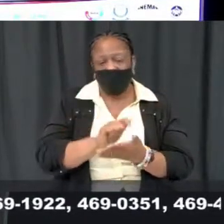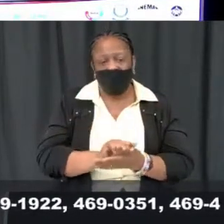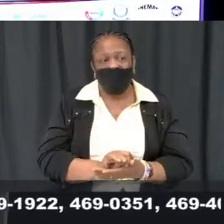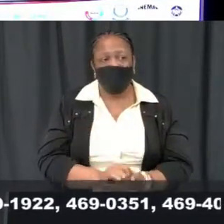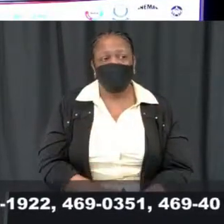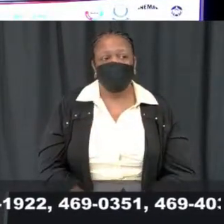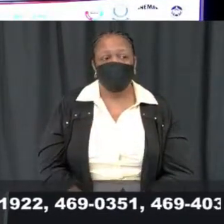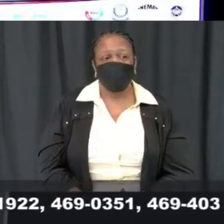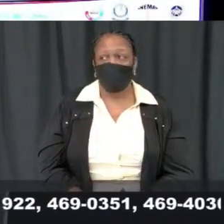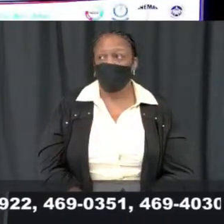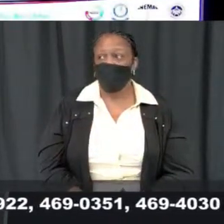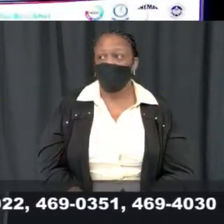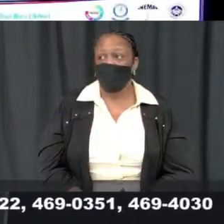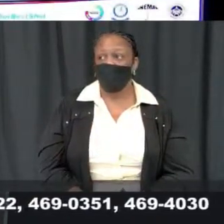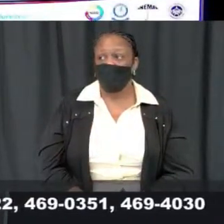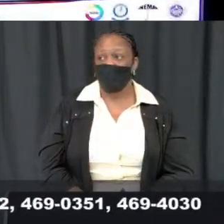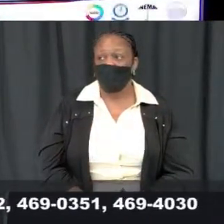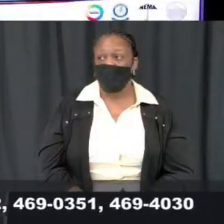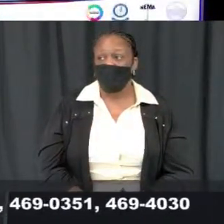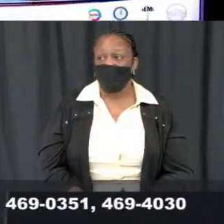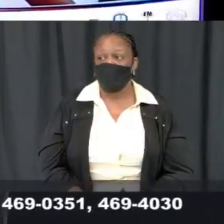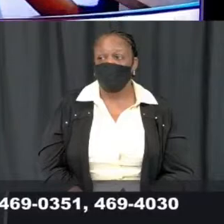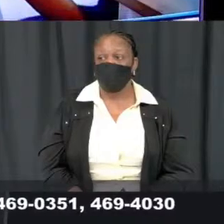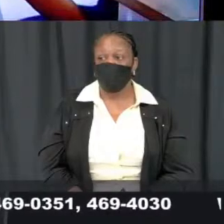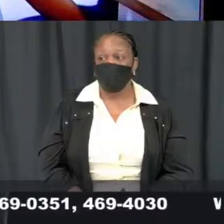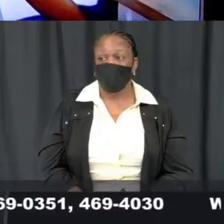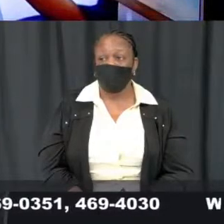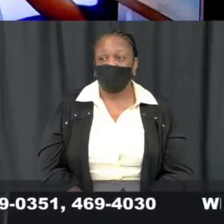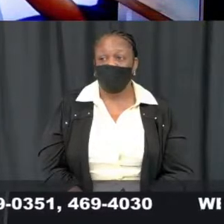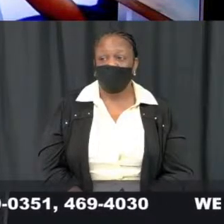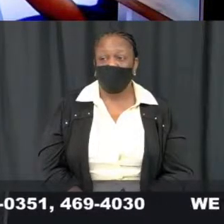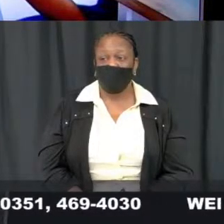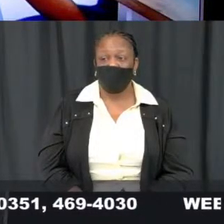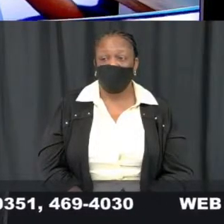we could attempt to do so, to provide that information. Thank you.